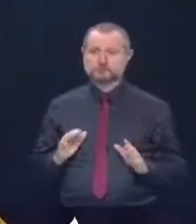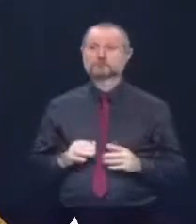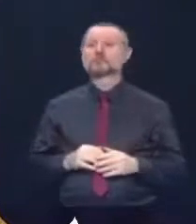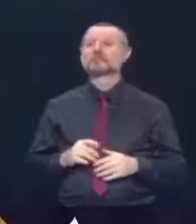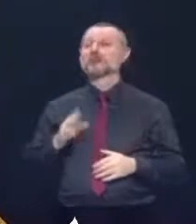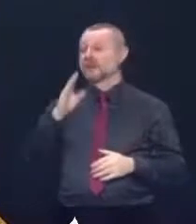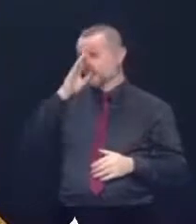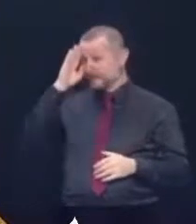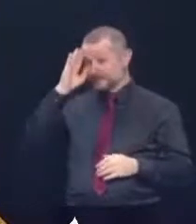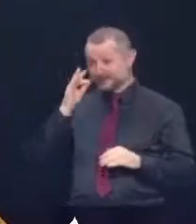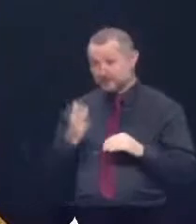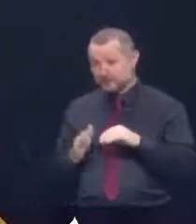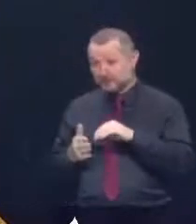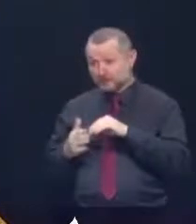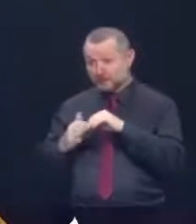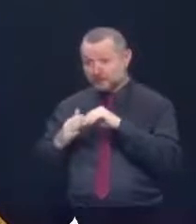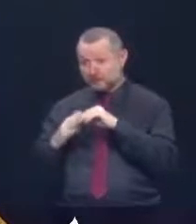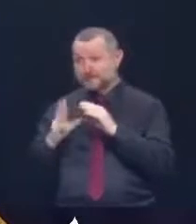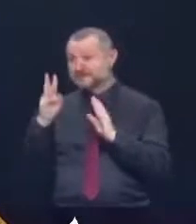to 6,000.